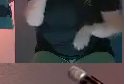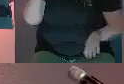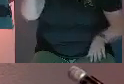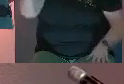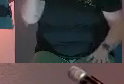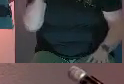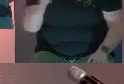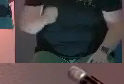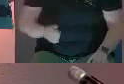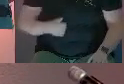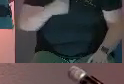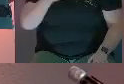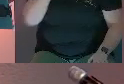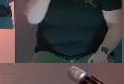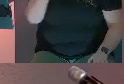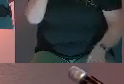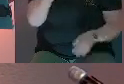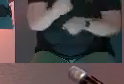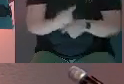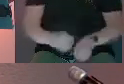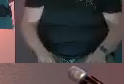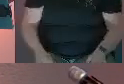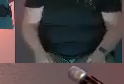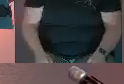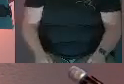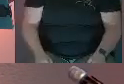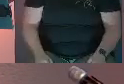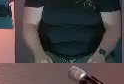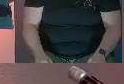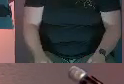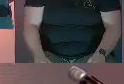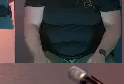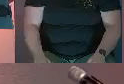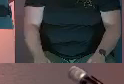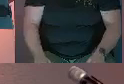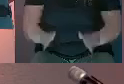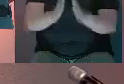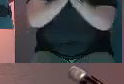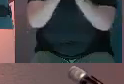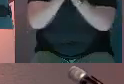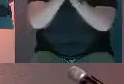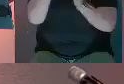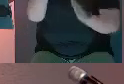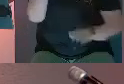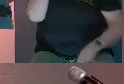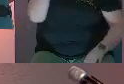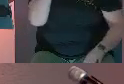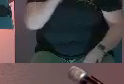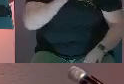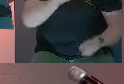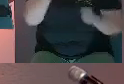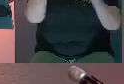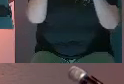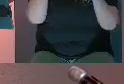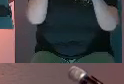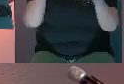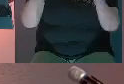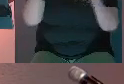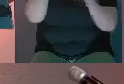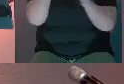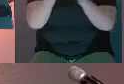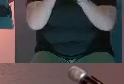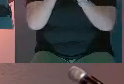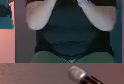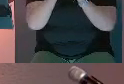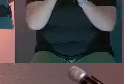Man, life is good. Huh? It really is. The book of Acts, our theme, if you remember, was a journey